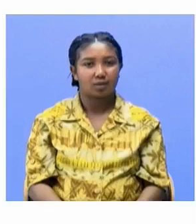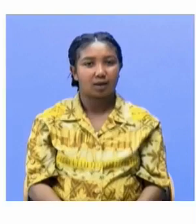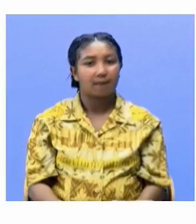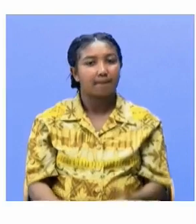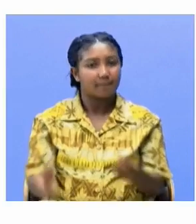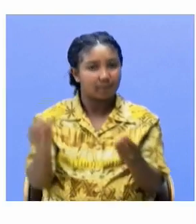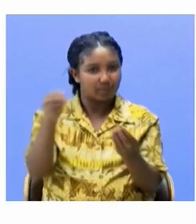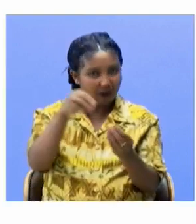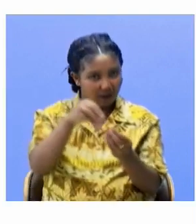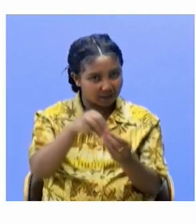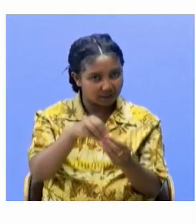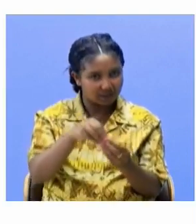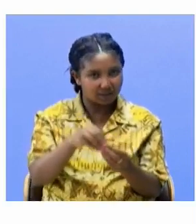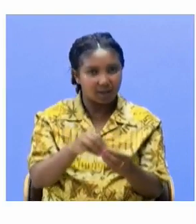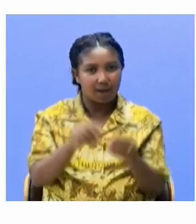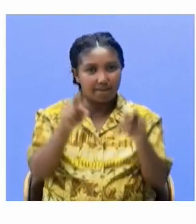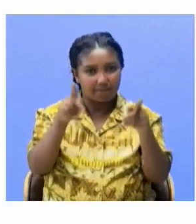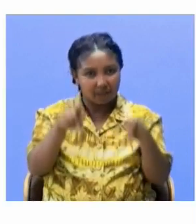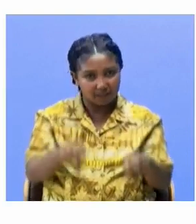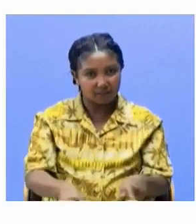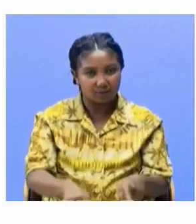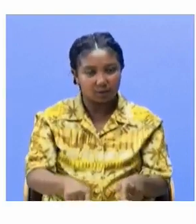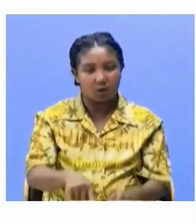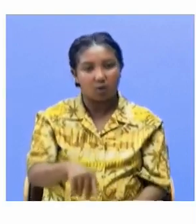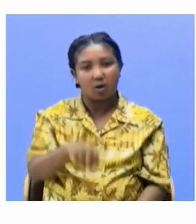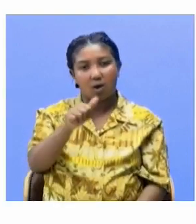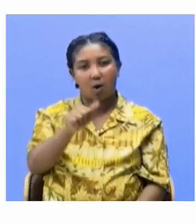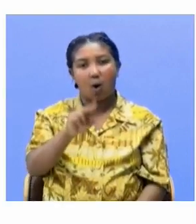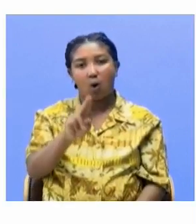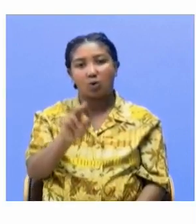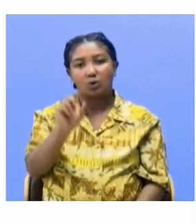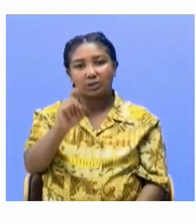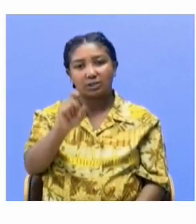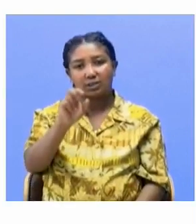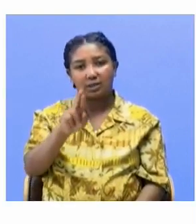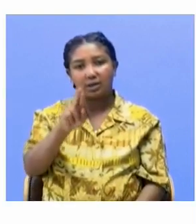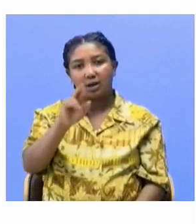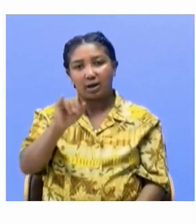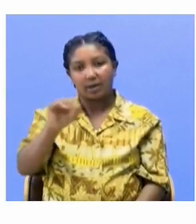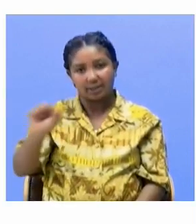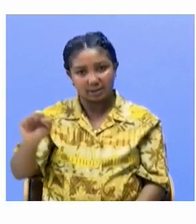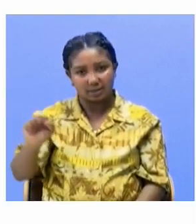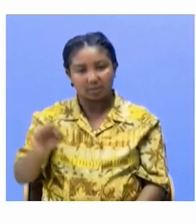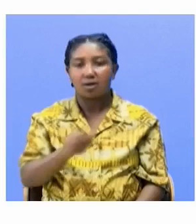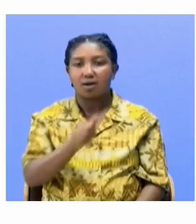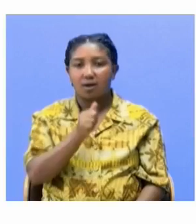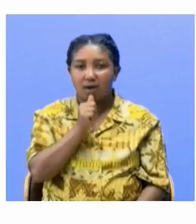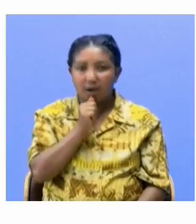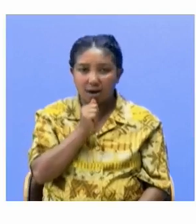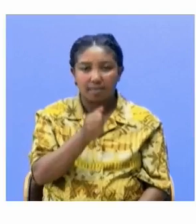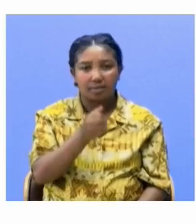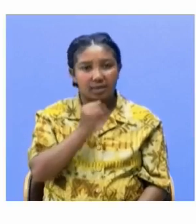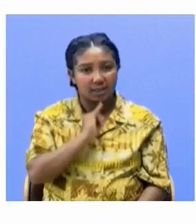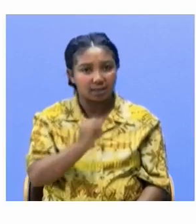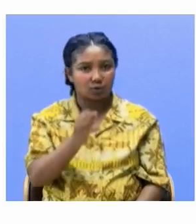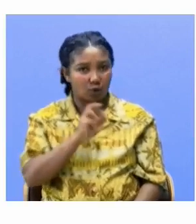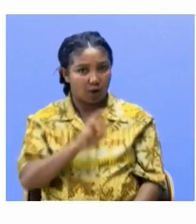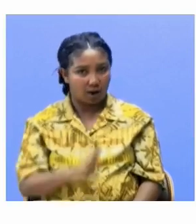plus this present auxiliaries, yeah, am, is, and